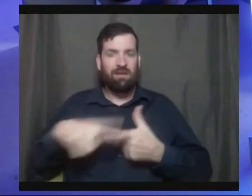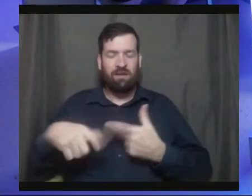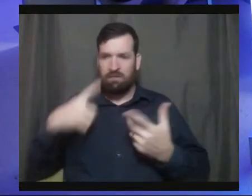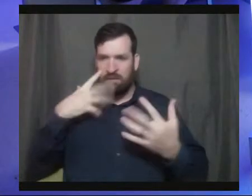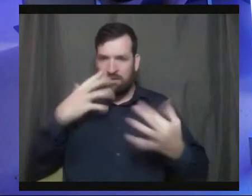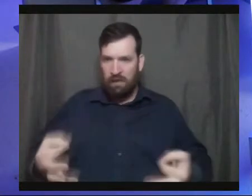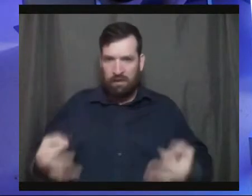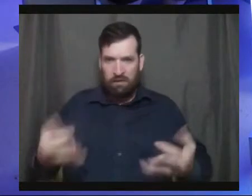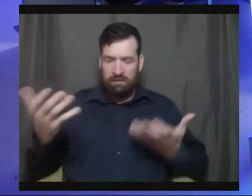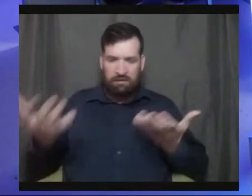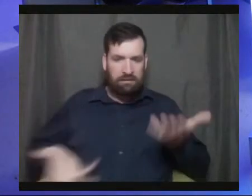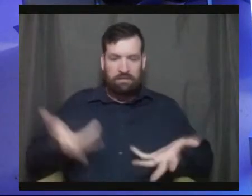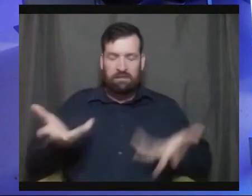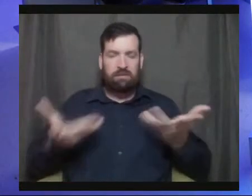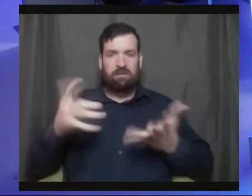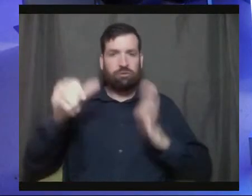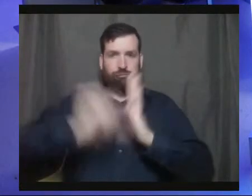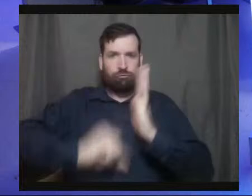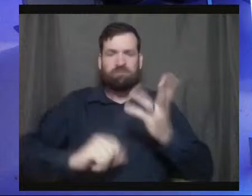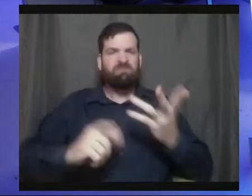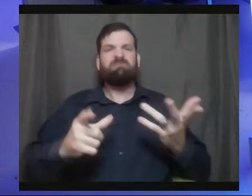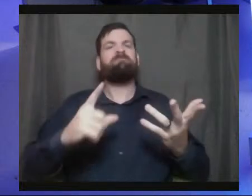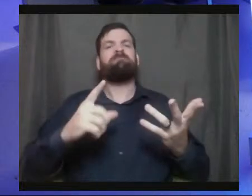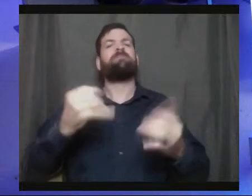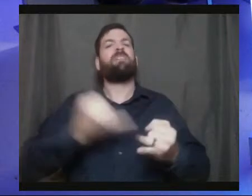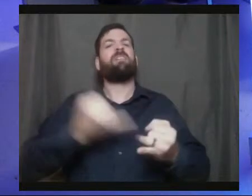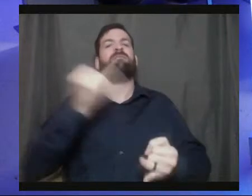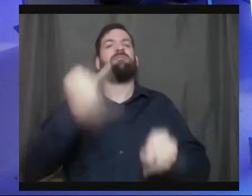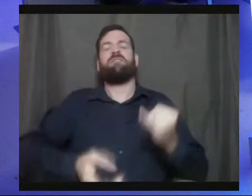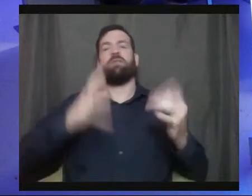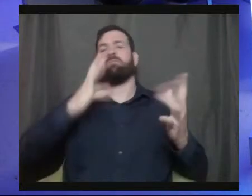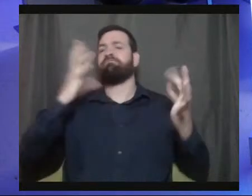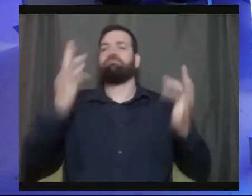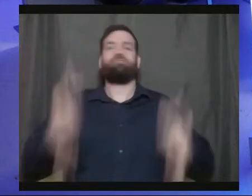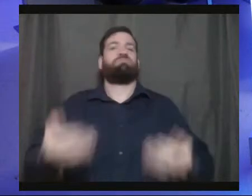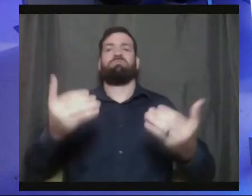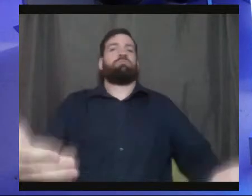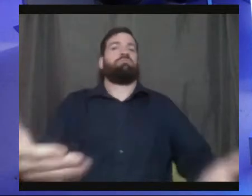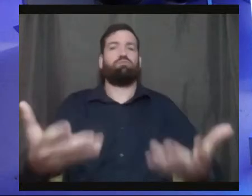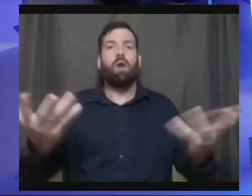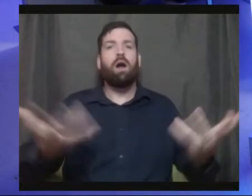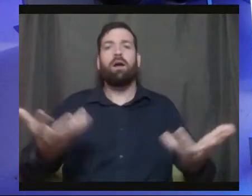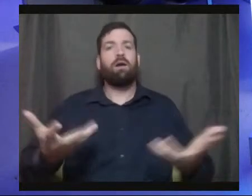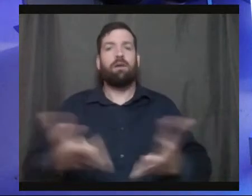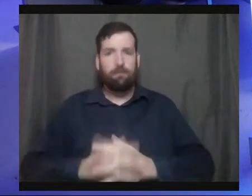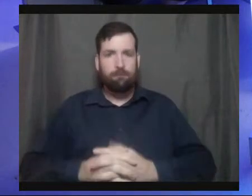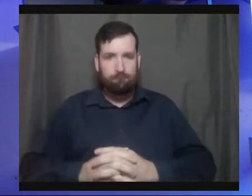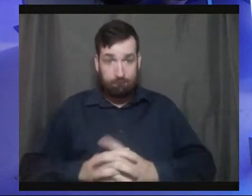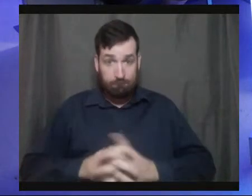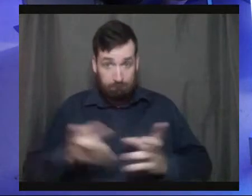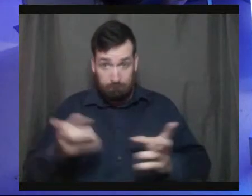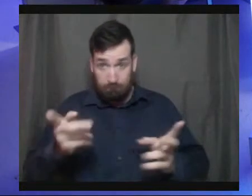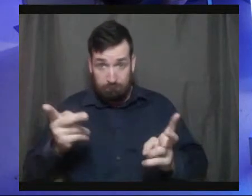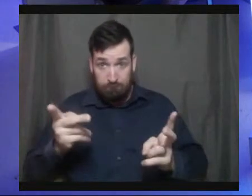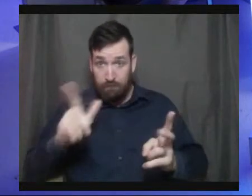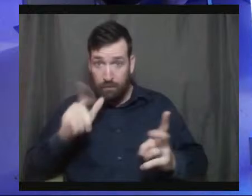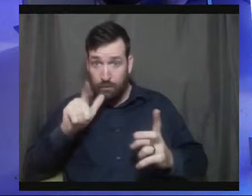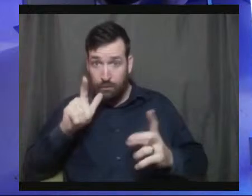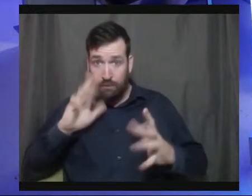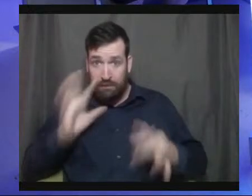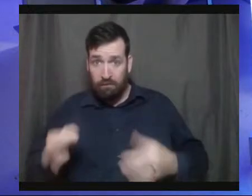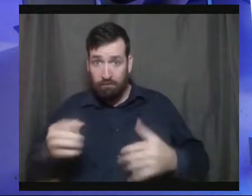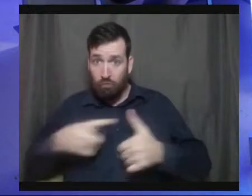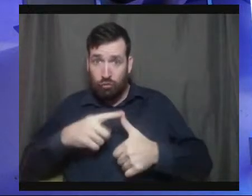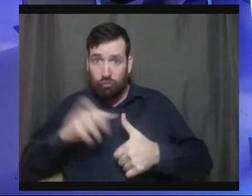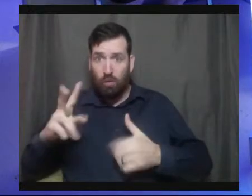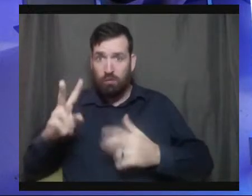weight loss surgery. What finally brought you to that decision? And what did one of you decide first, or did you decide as a couple? It was